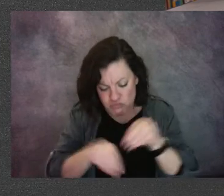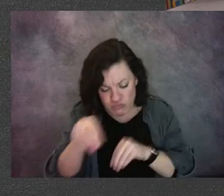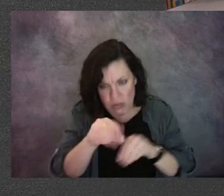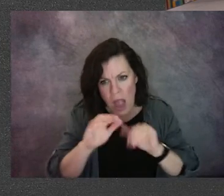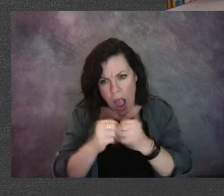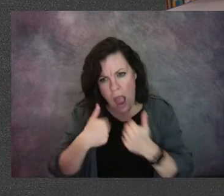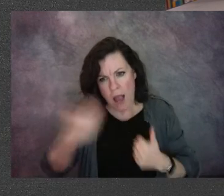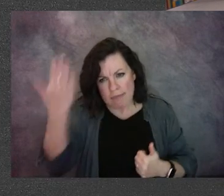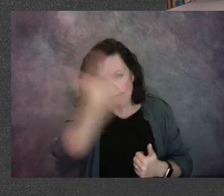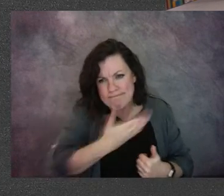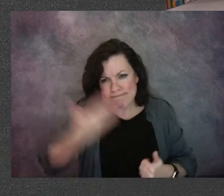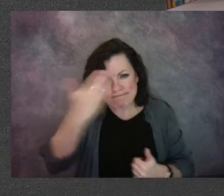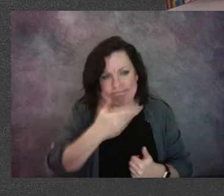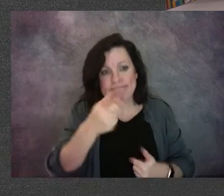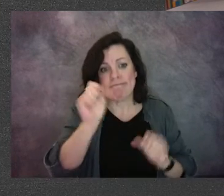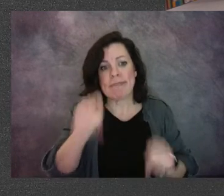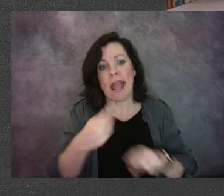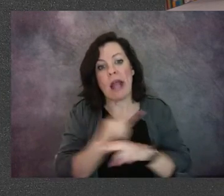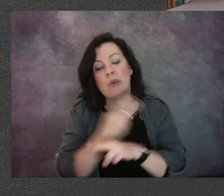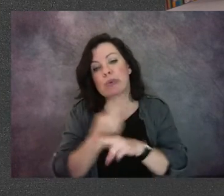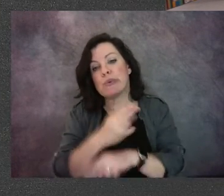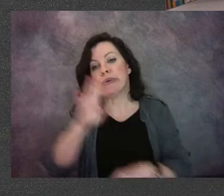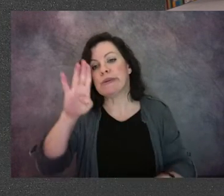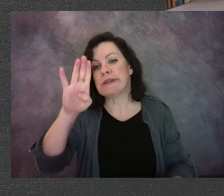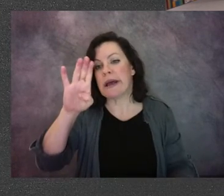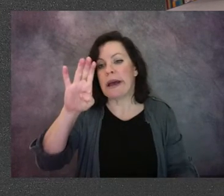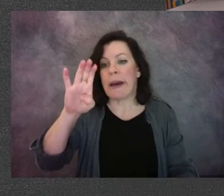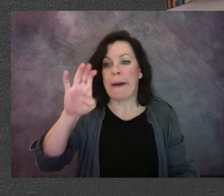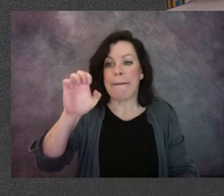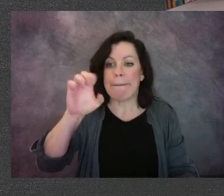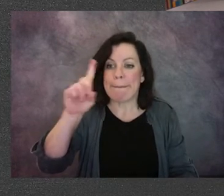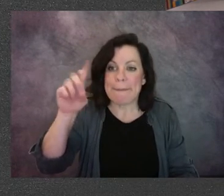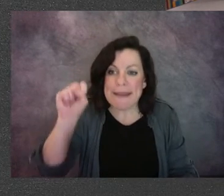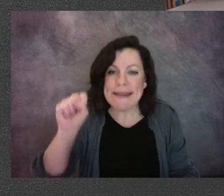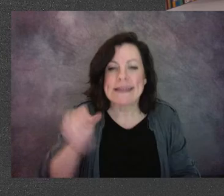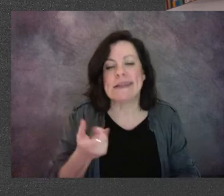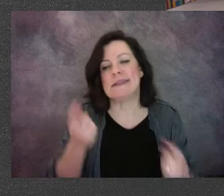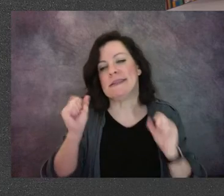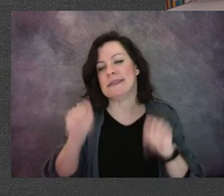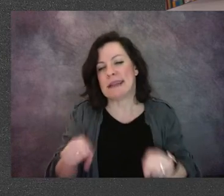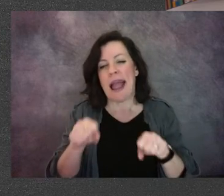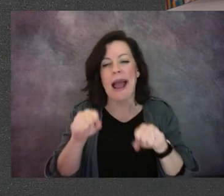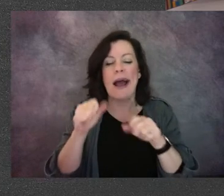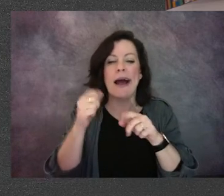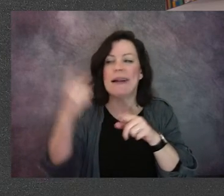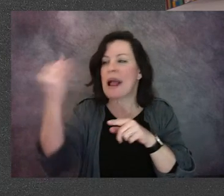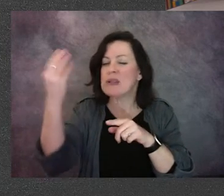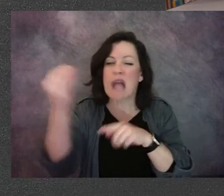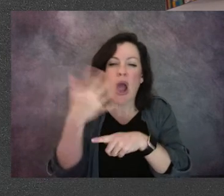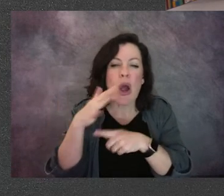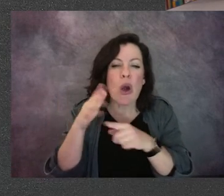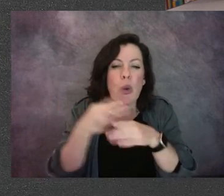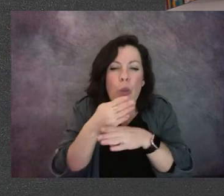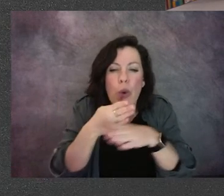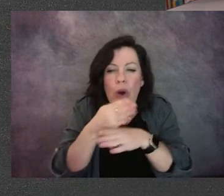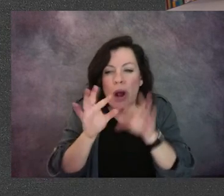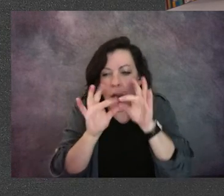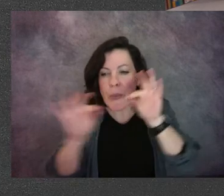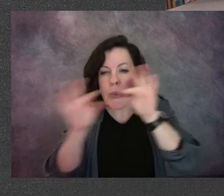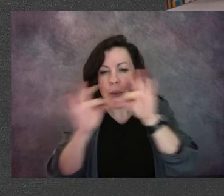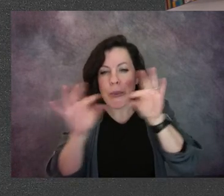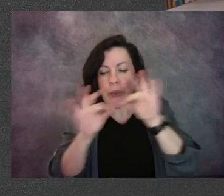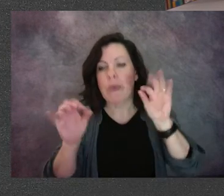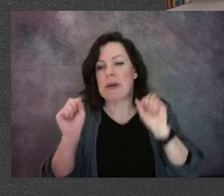our leaves and our beans or whirligigs, whatever you find out in nature. So go gather up your